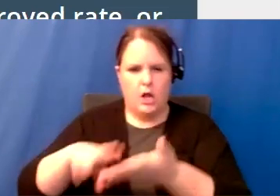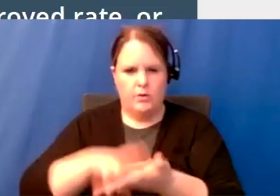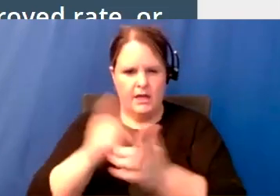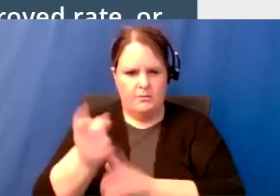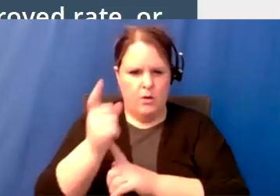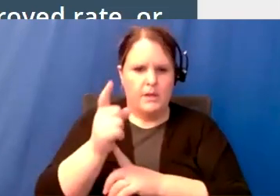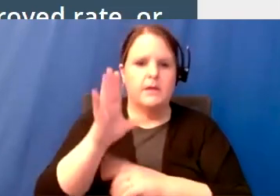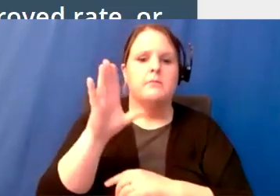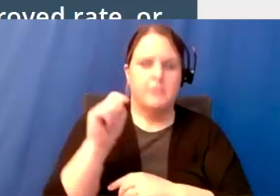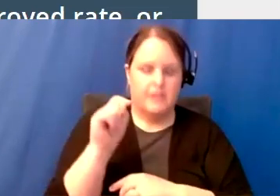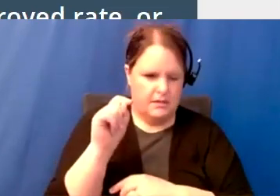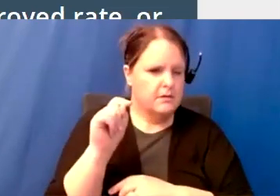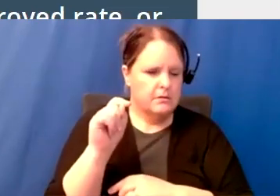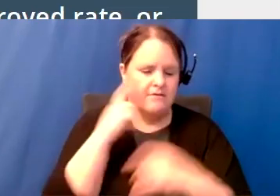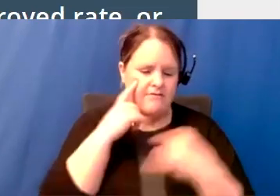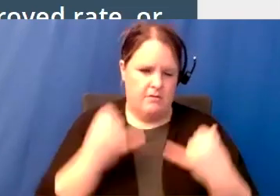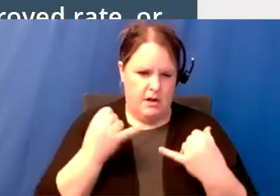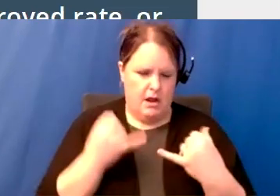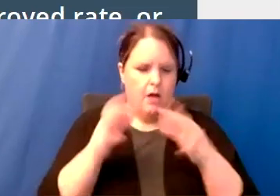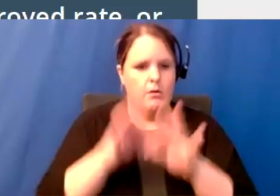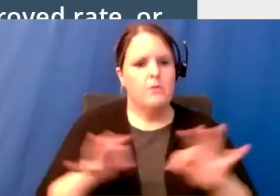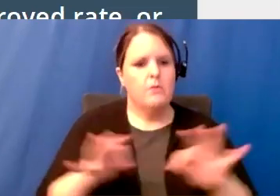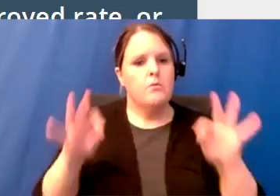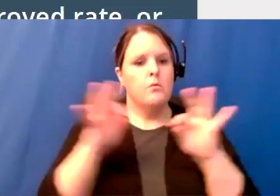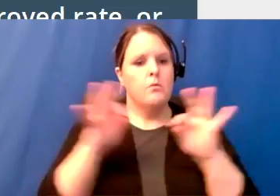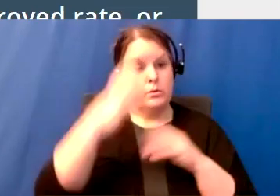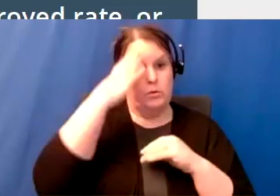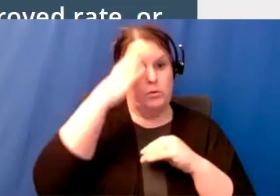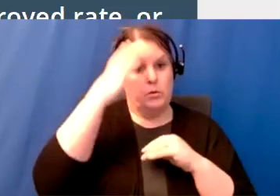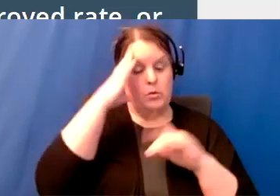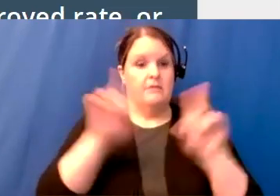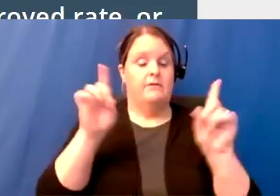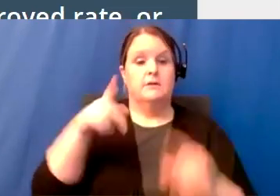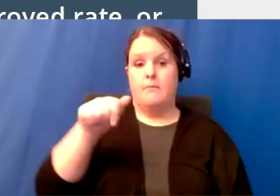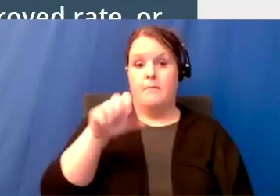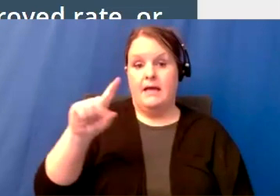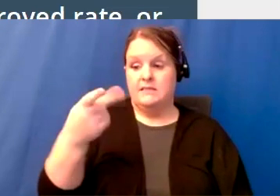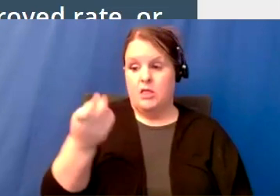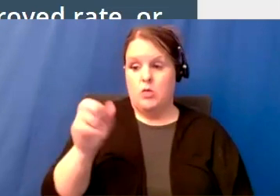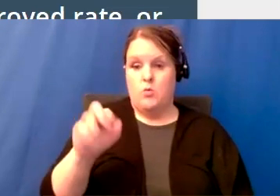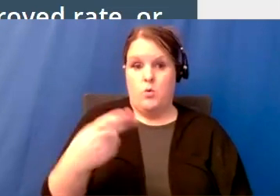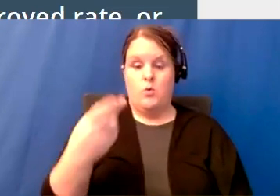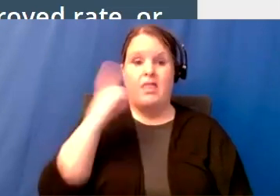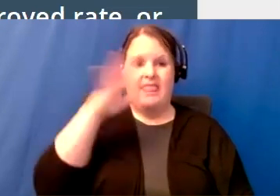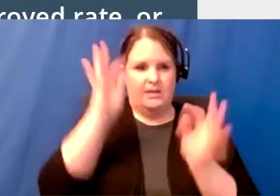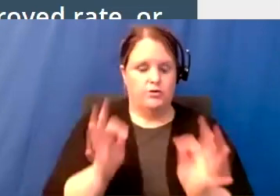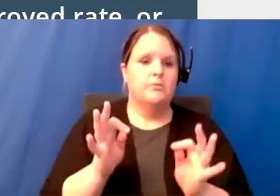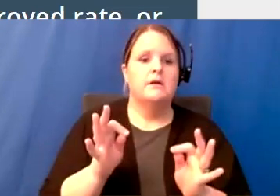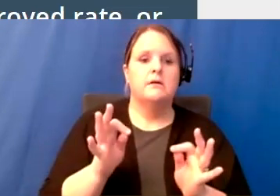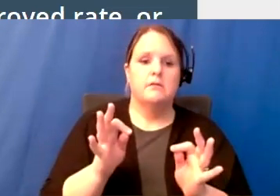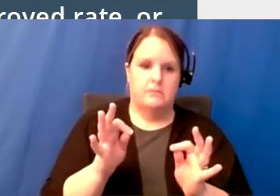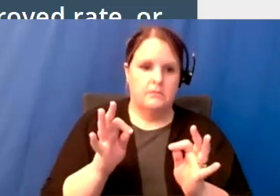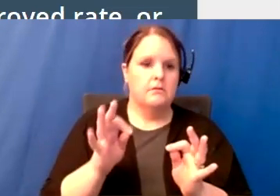but it's important to note that the pass-through entity is the one determining whether